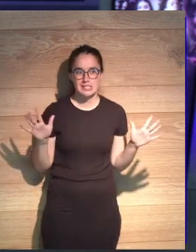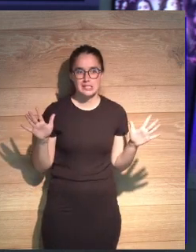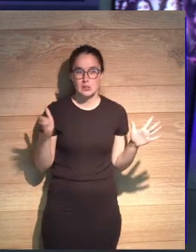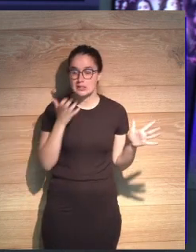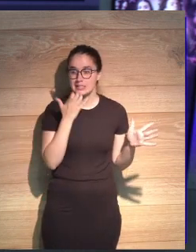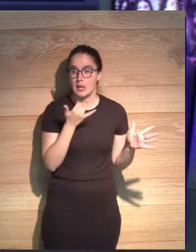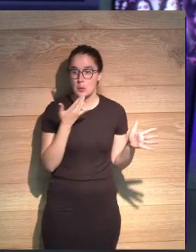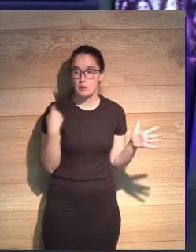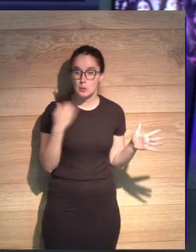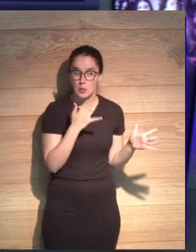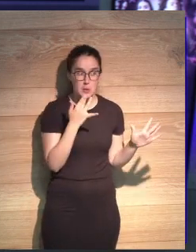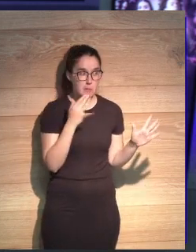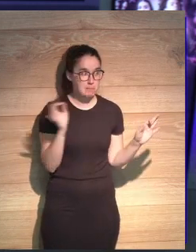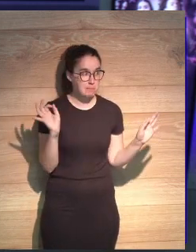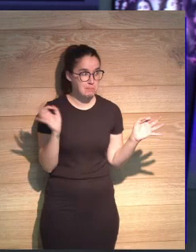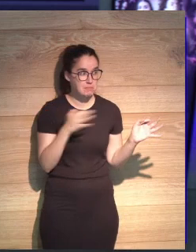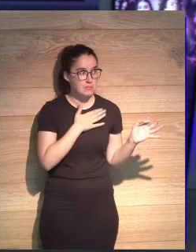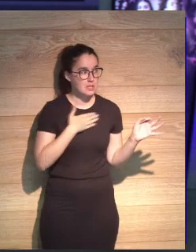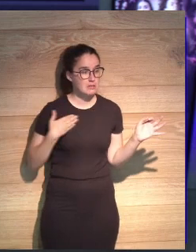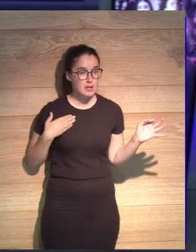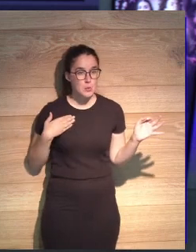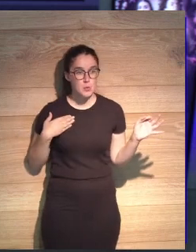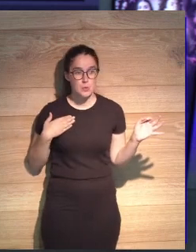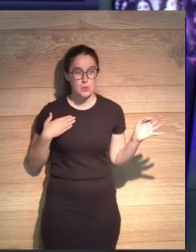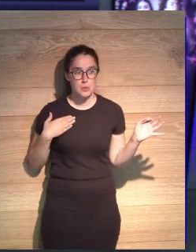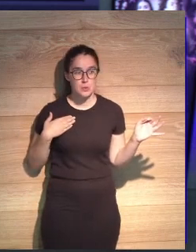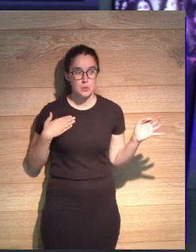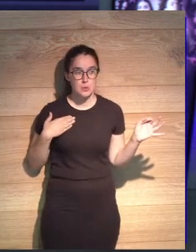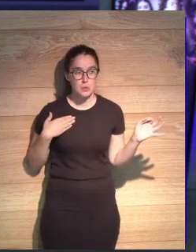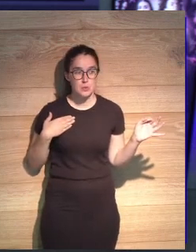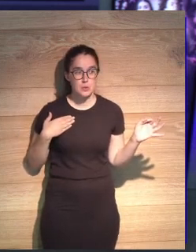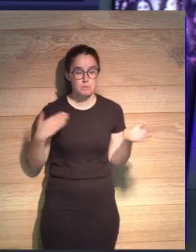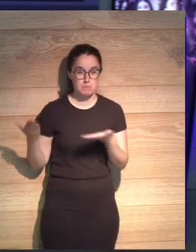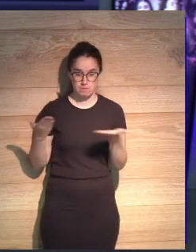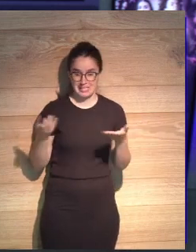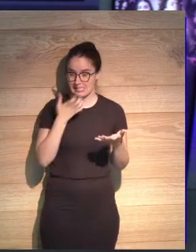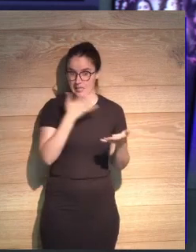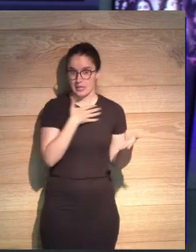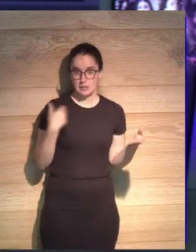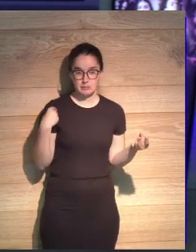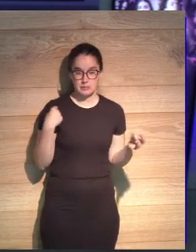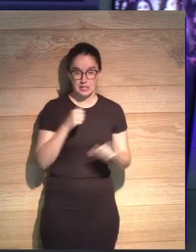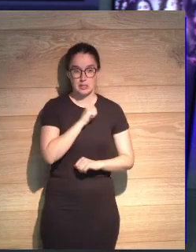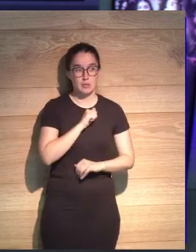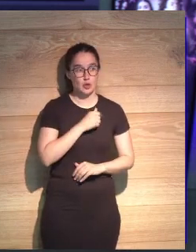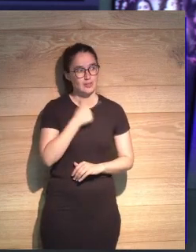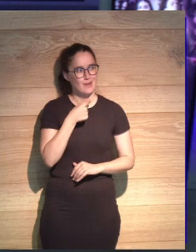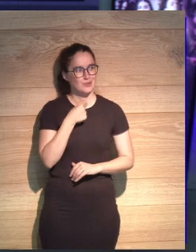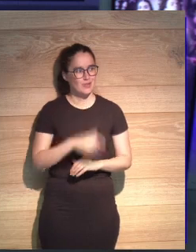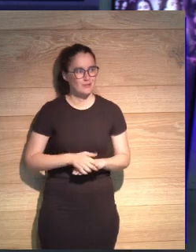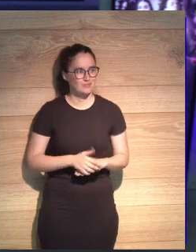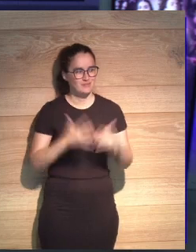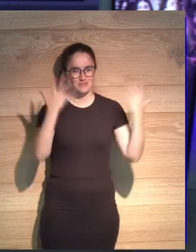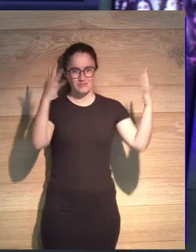developed, and I think that so far, if there are questions, I'll be glad to answer them, and if